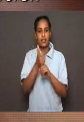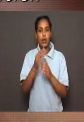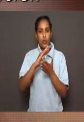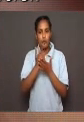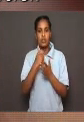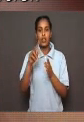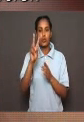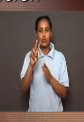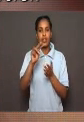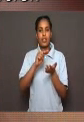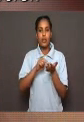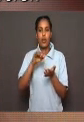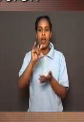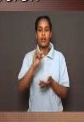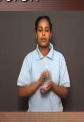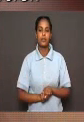the two nuclei.